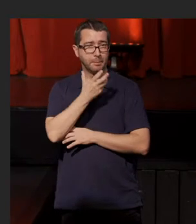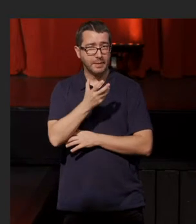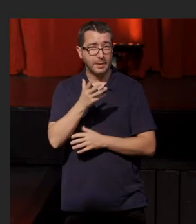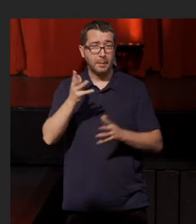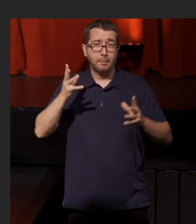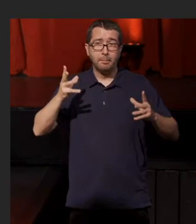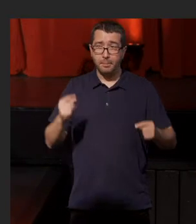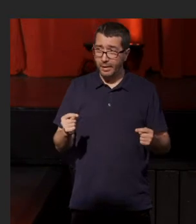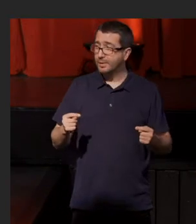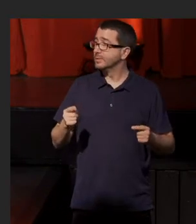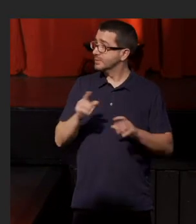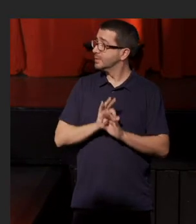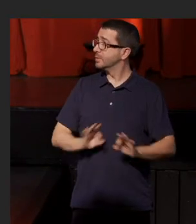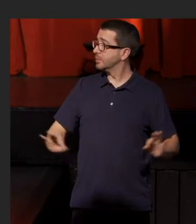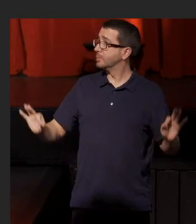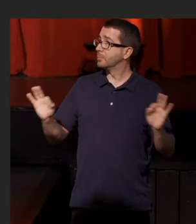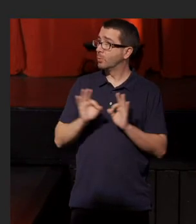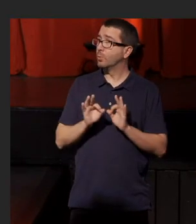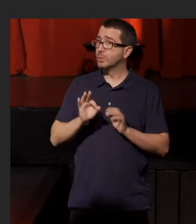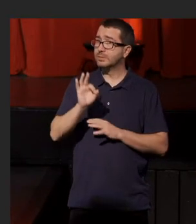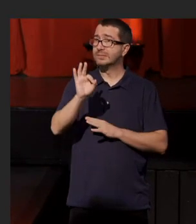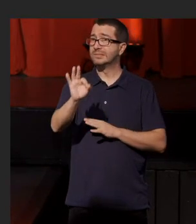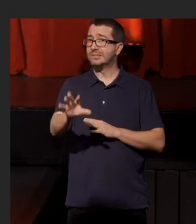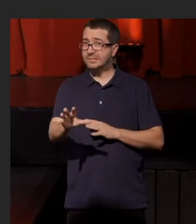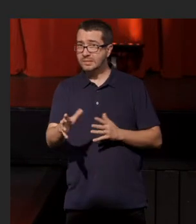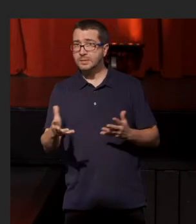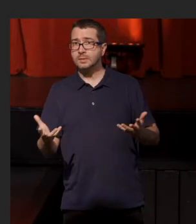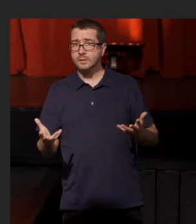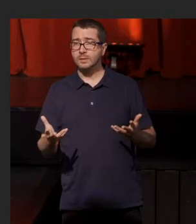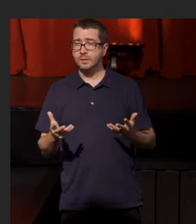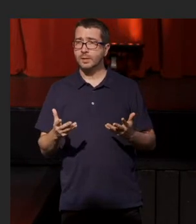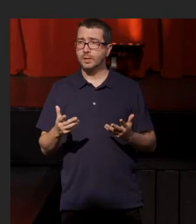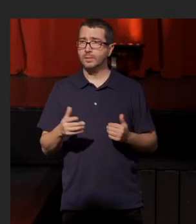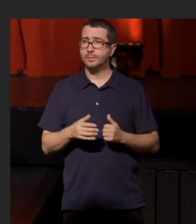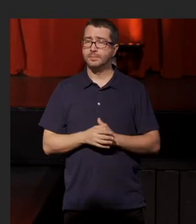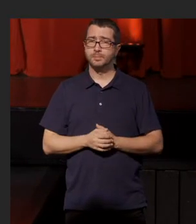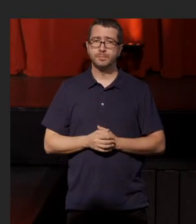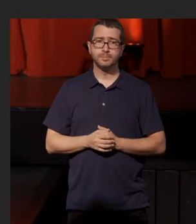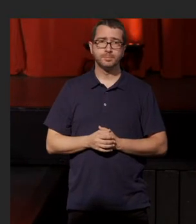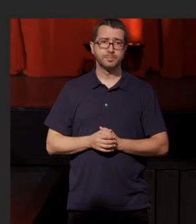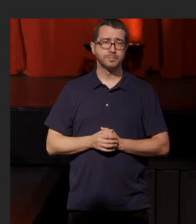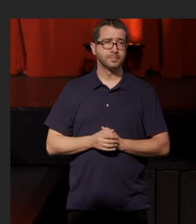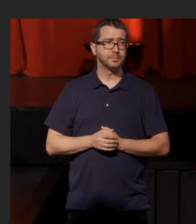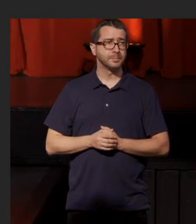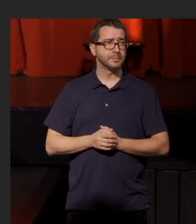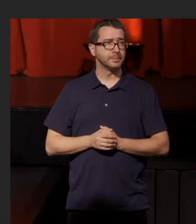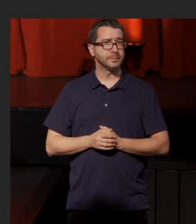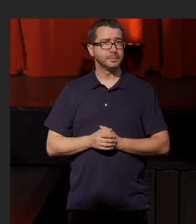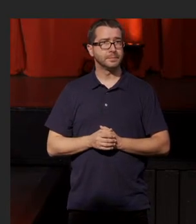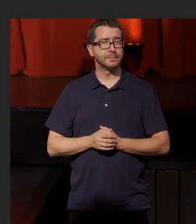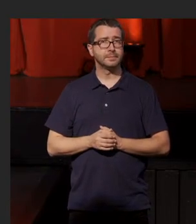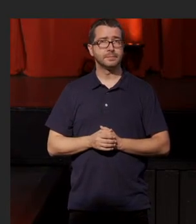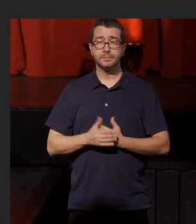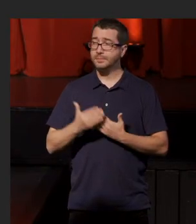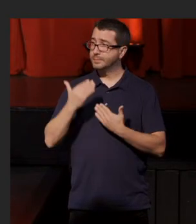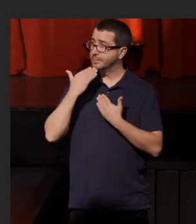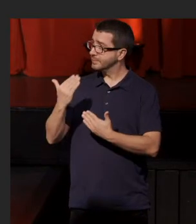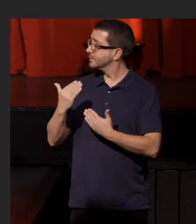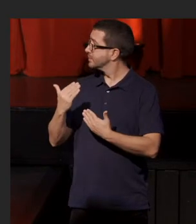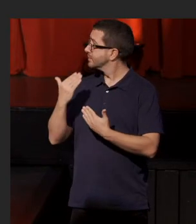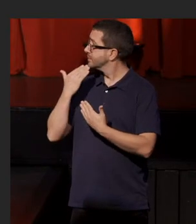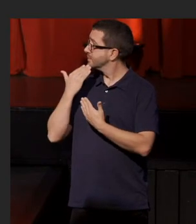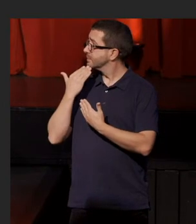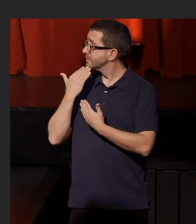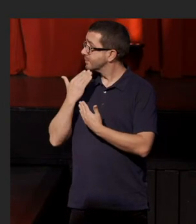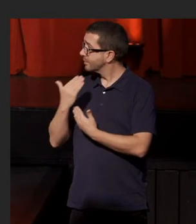this larger conversation, and I thought we would be remiss to leave without having mentioned that. Thank you. And thank you to all of you